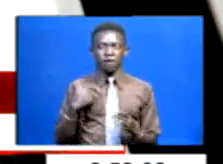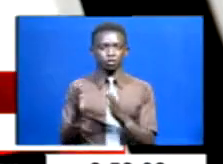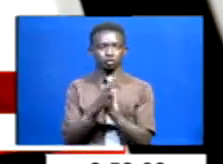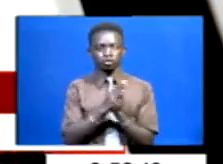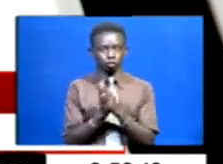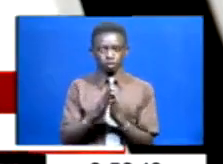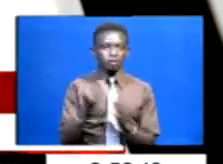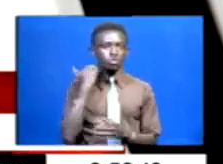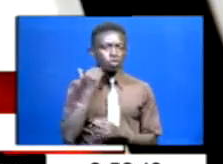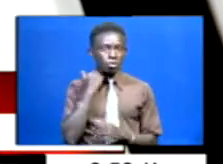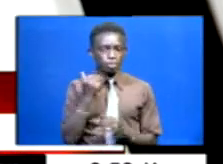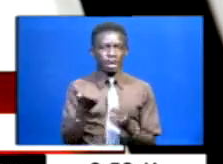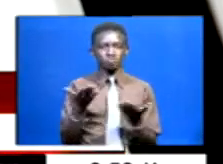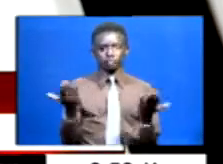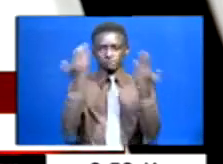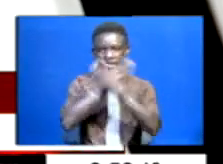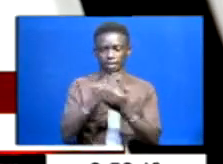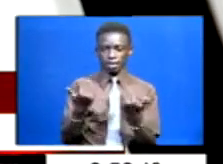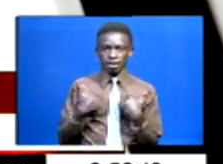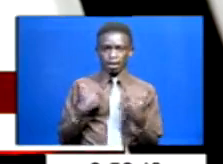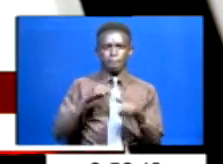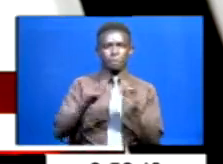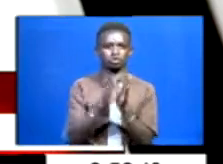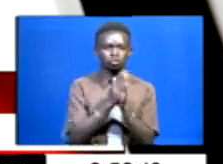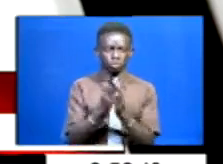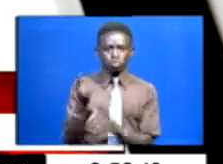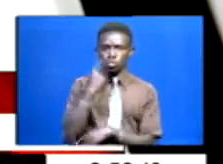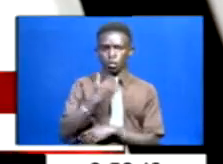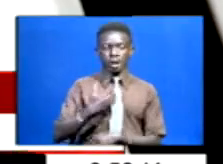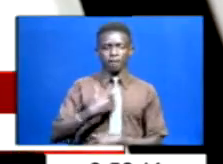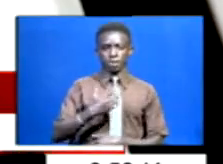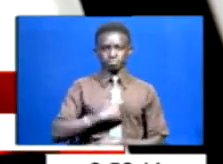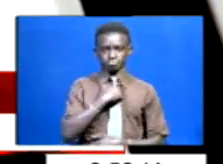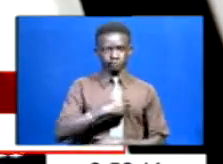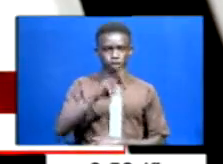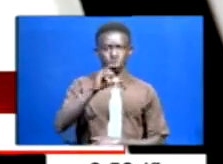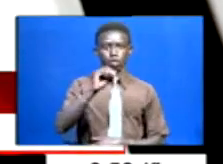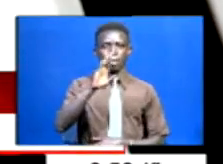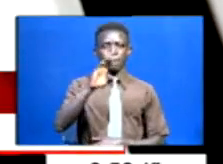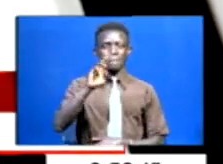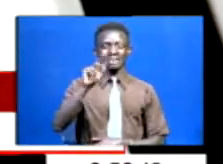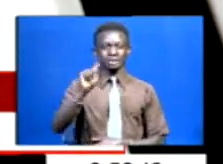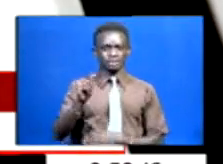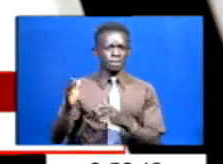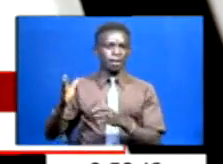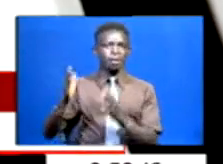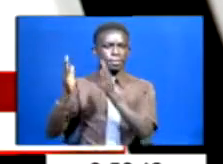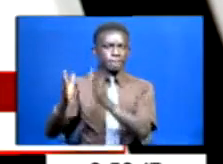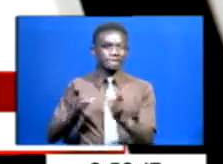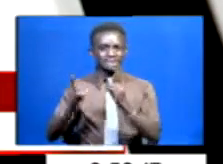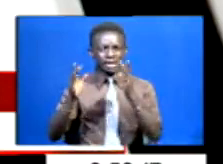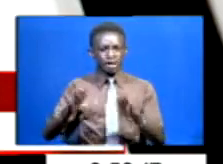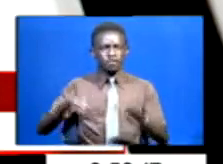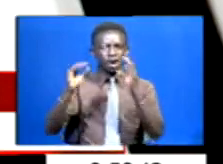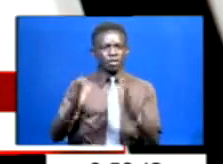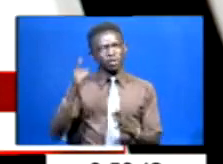But just to recap what we've heard from our guest, that is none other than Robert Manyala, who is the director and founder of RobiSearch, is that we